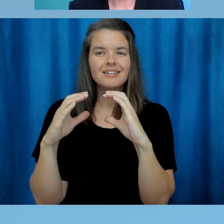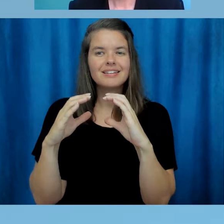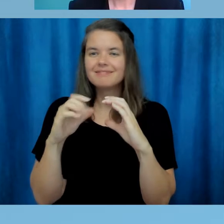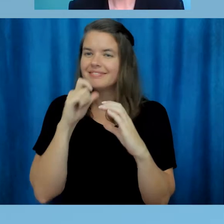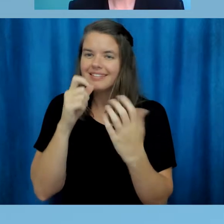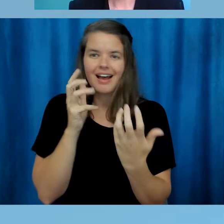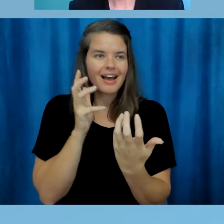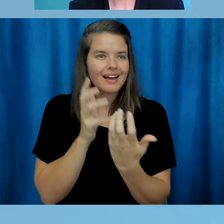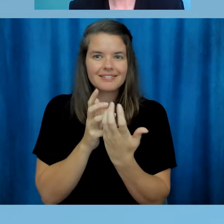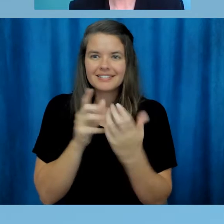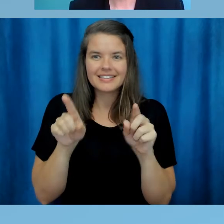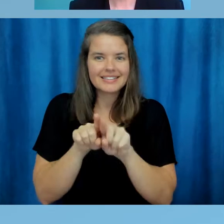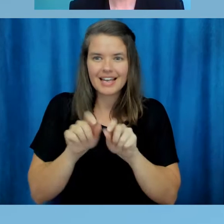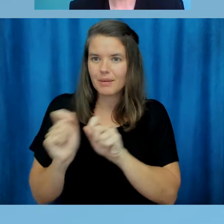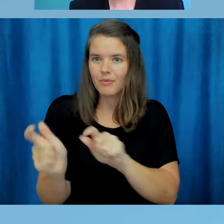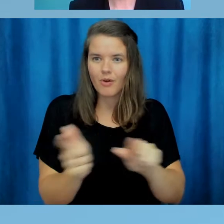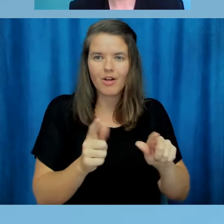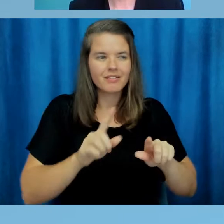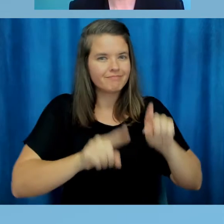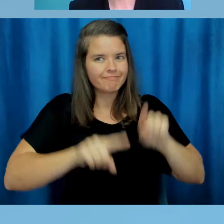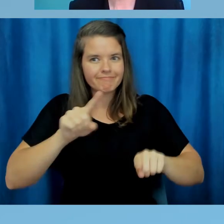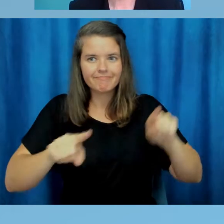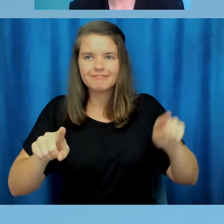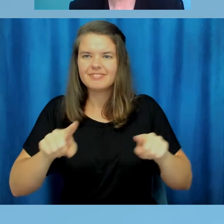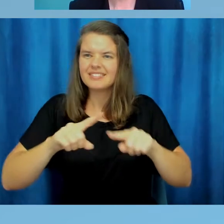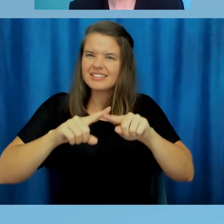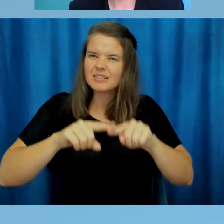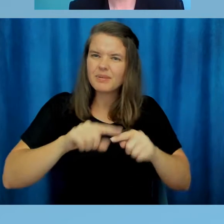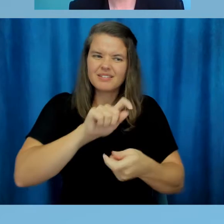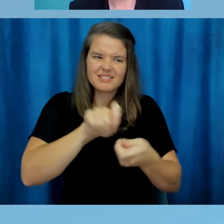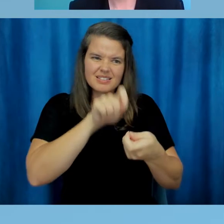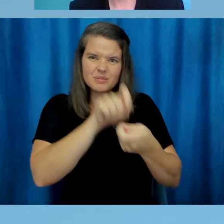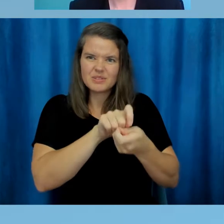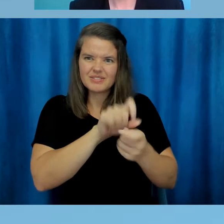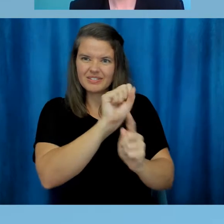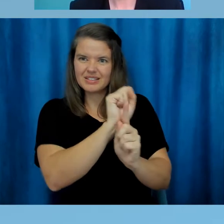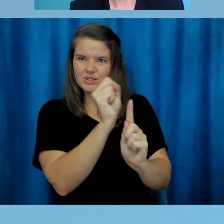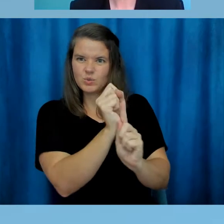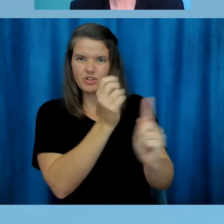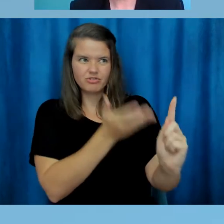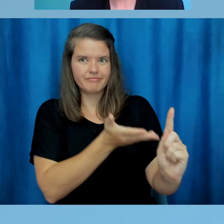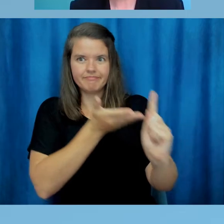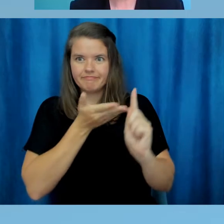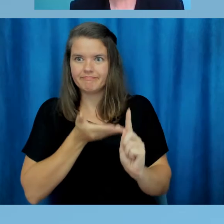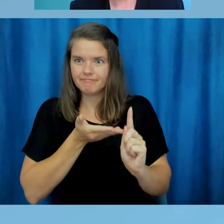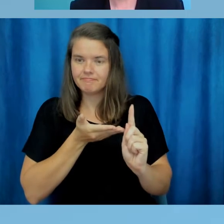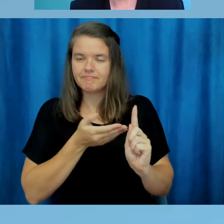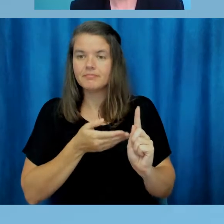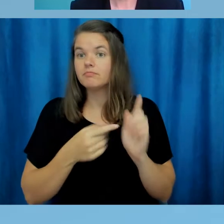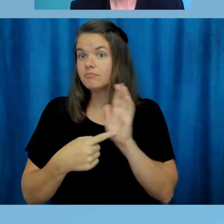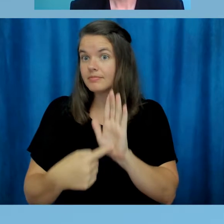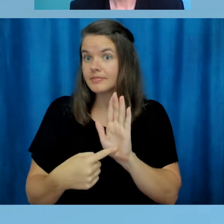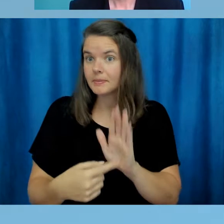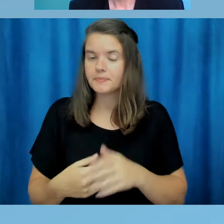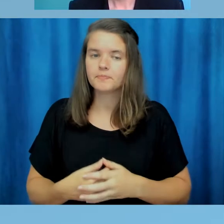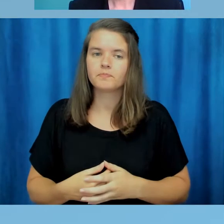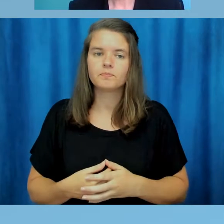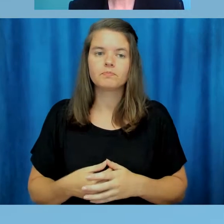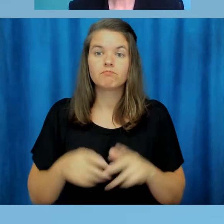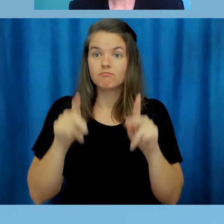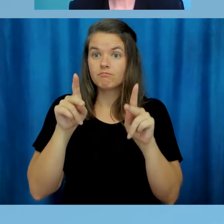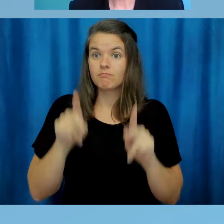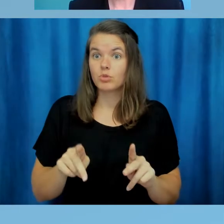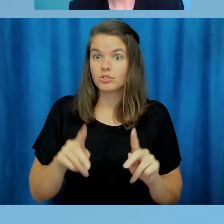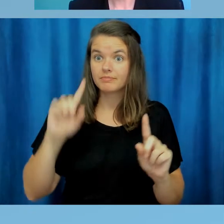will vary depending on the specific facts and circumstances that you're presented with. As an example,